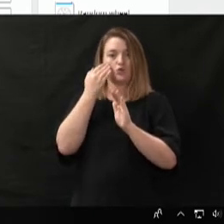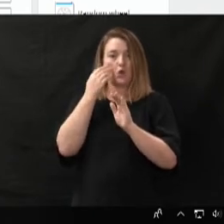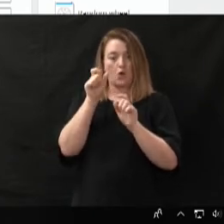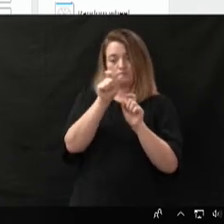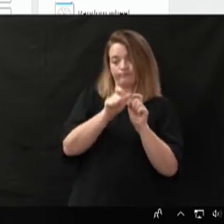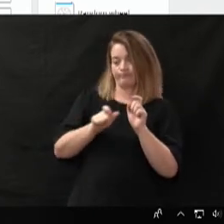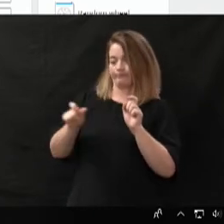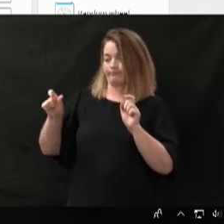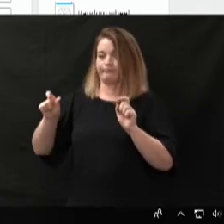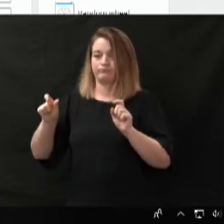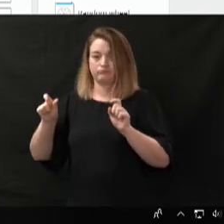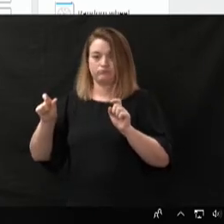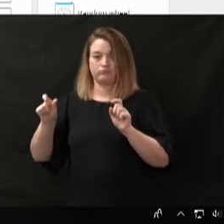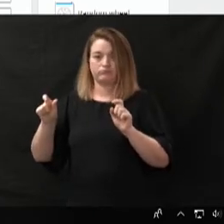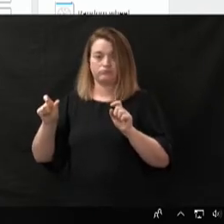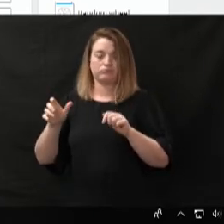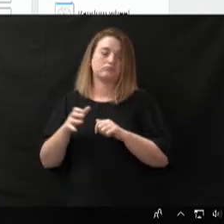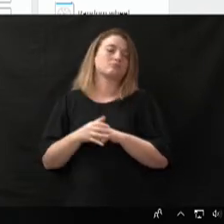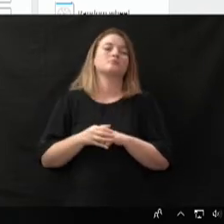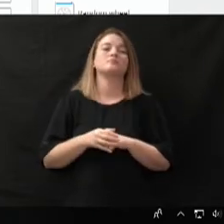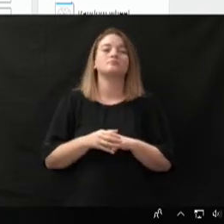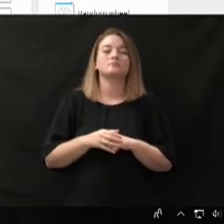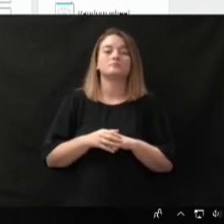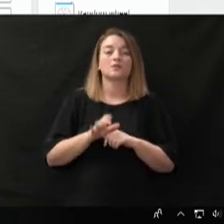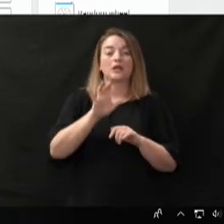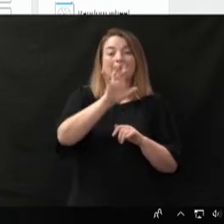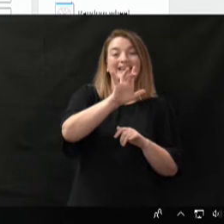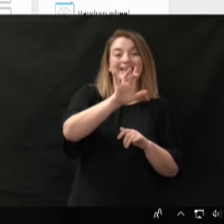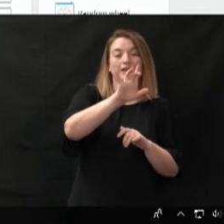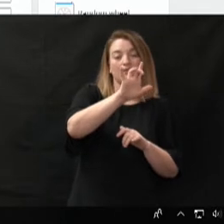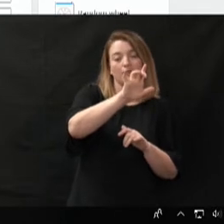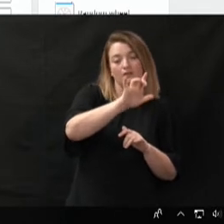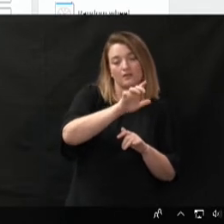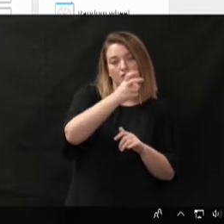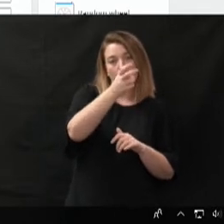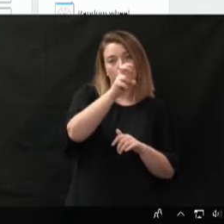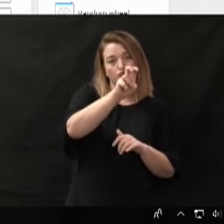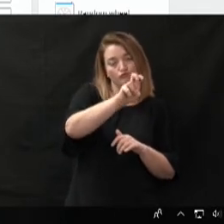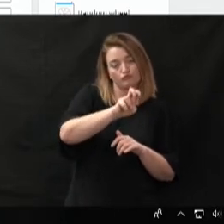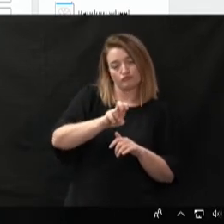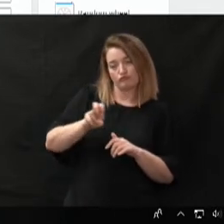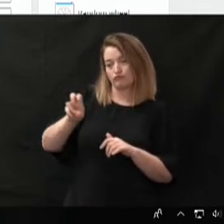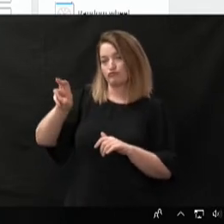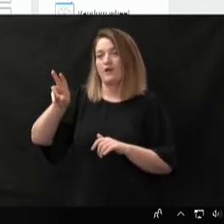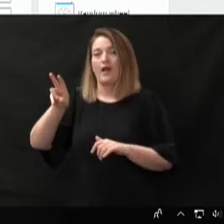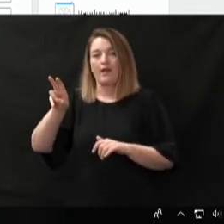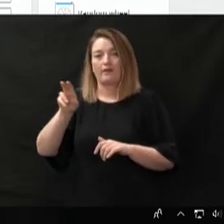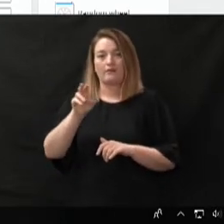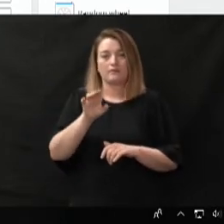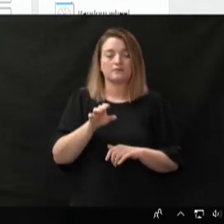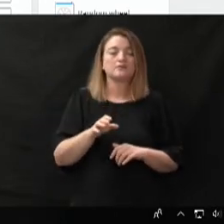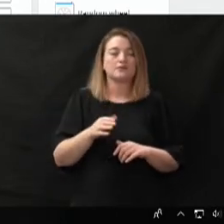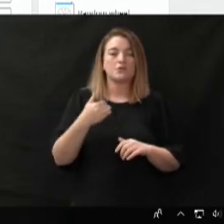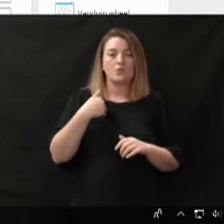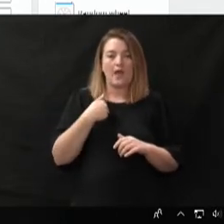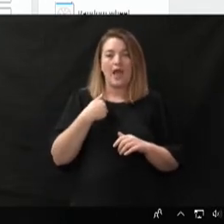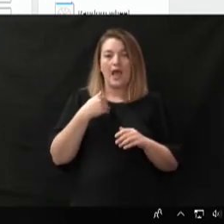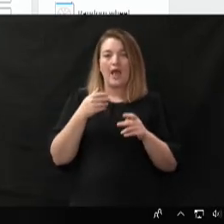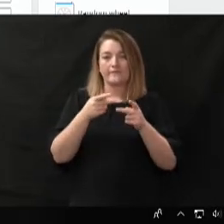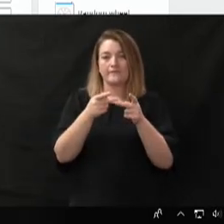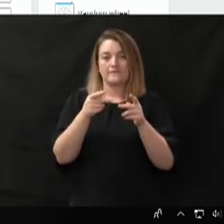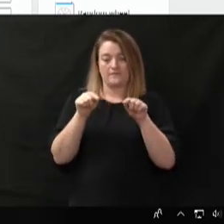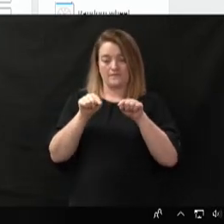Okay? So you just click and drag. And then there's a place to submit your answers at the